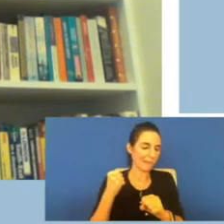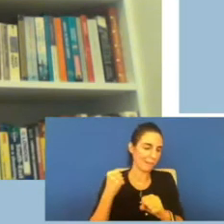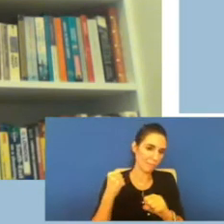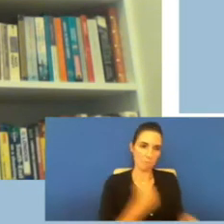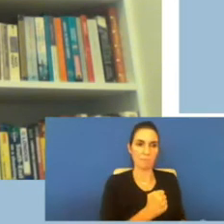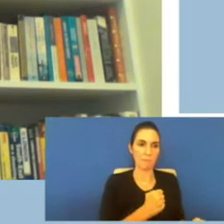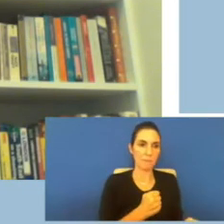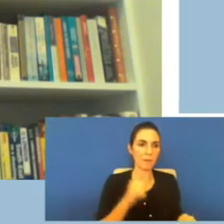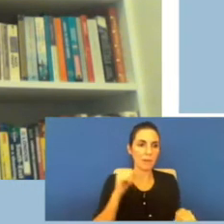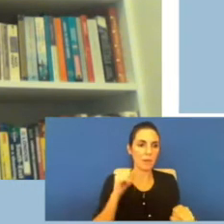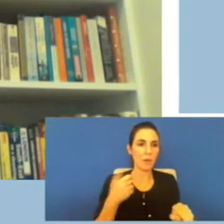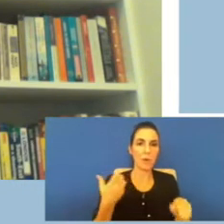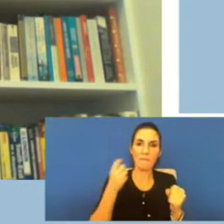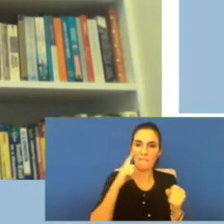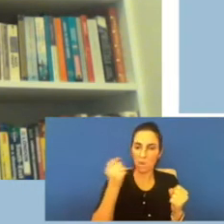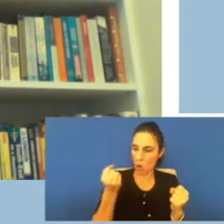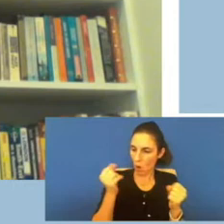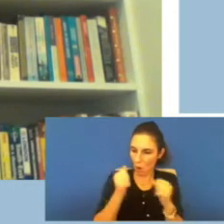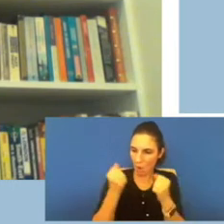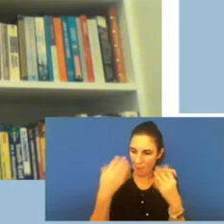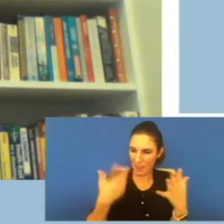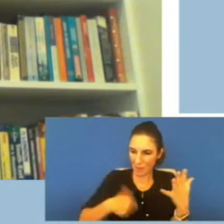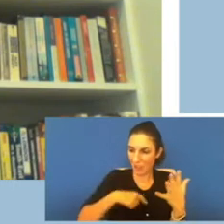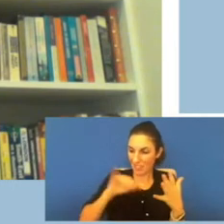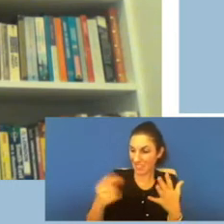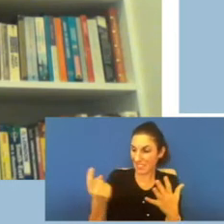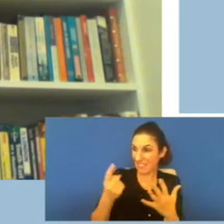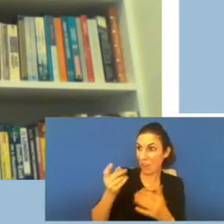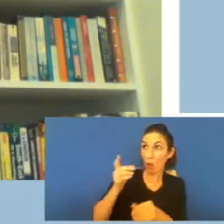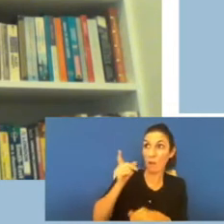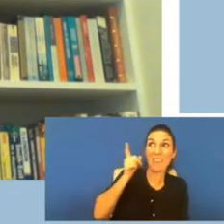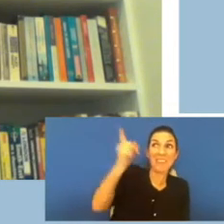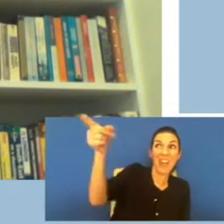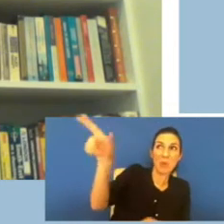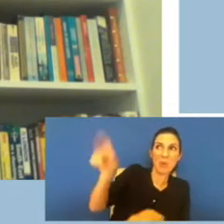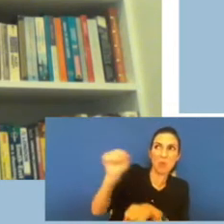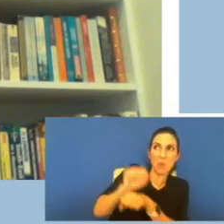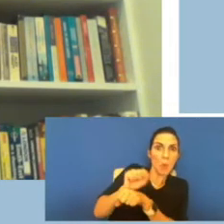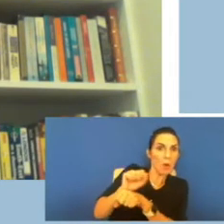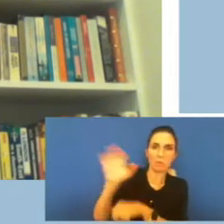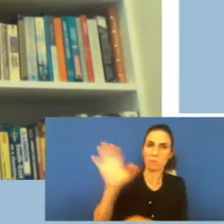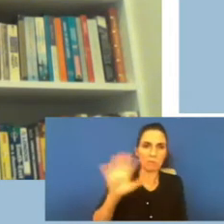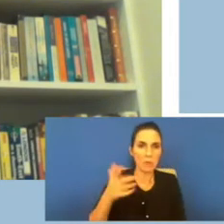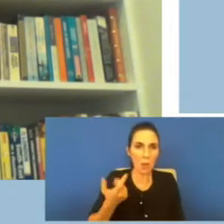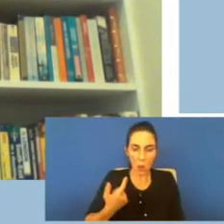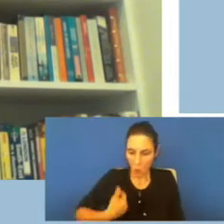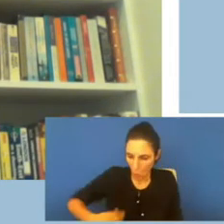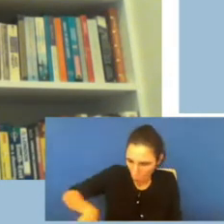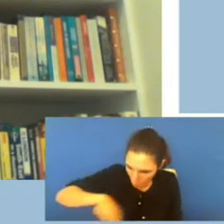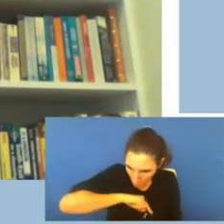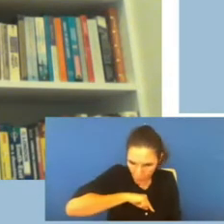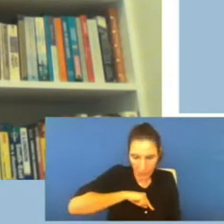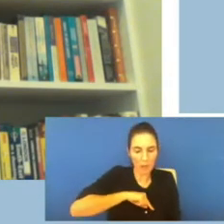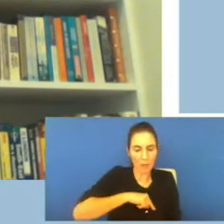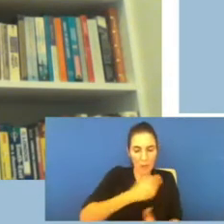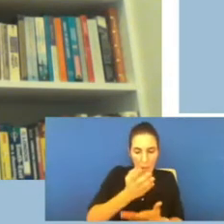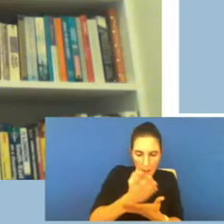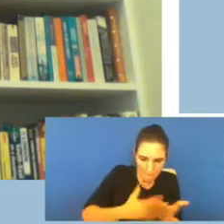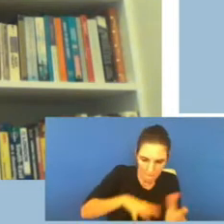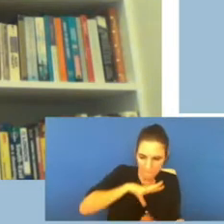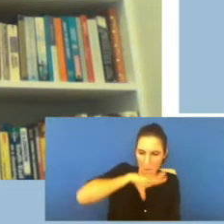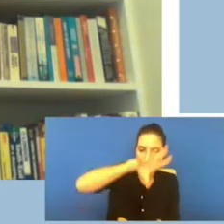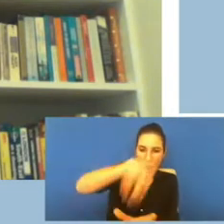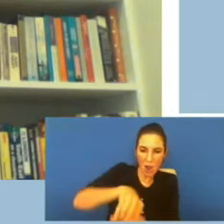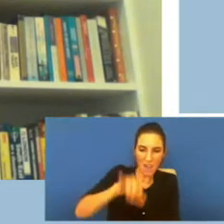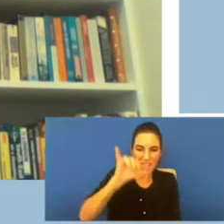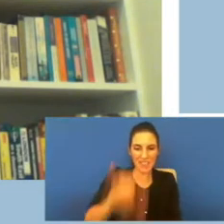stop saying this is something over there to go work on, and to say we are fundamentally a piece of this, and noticing ourselves